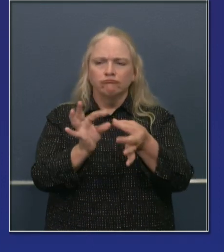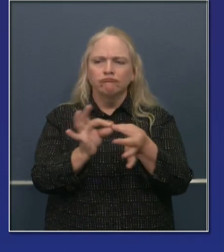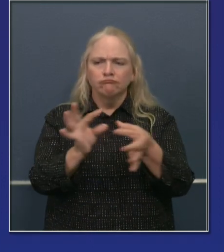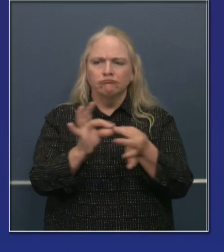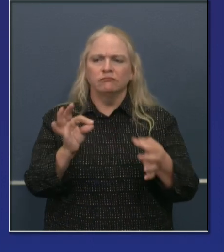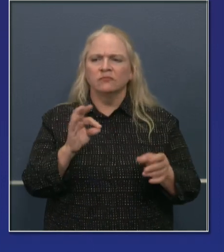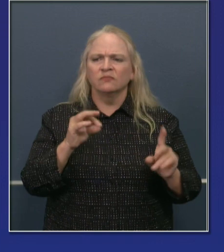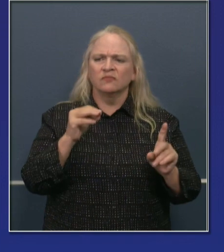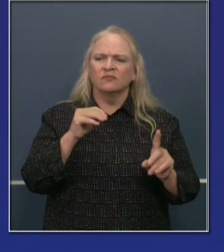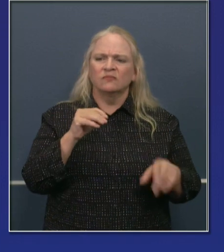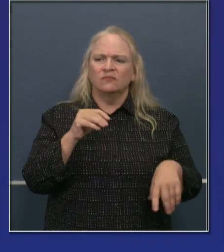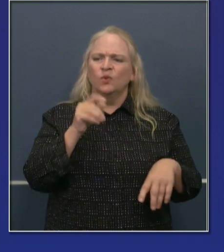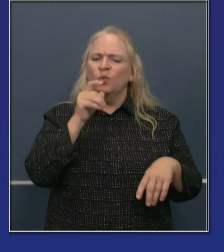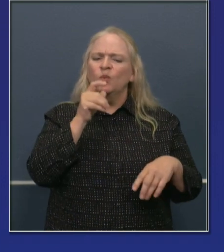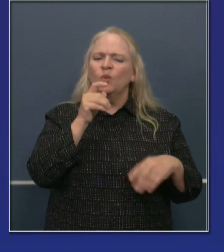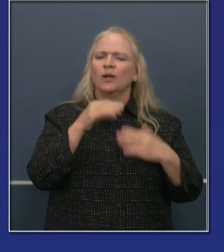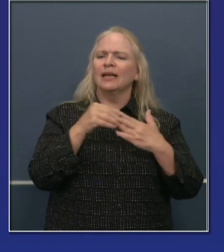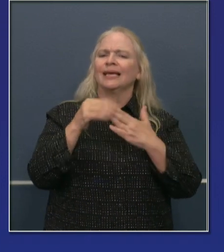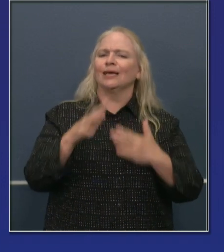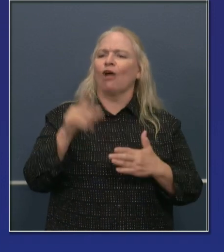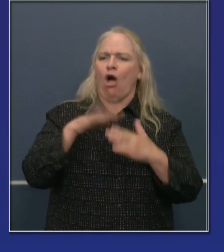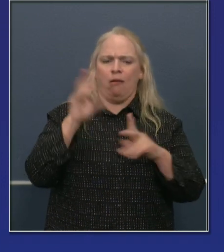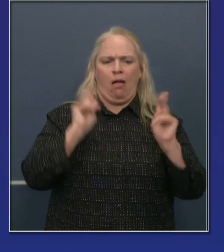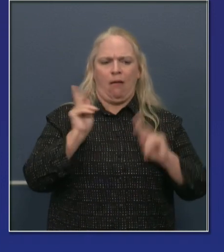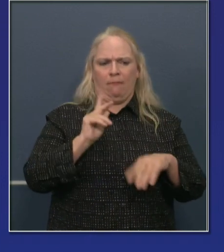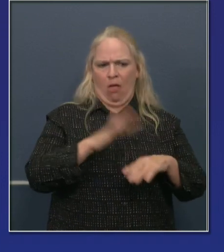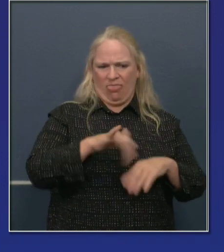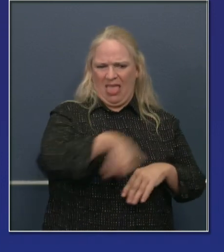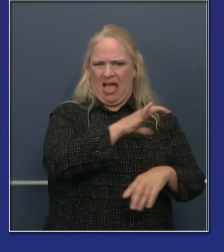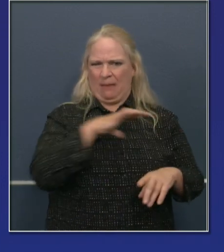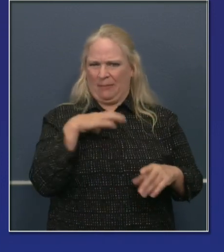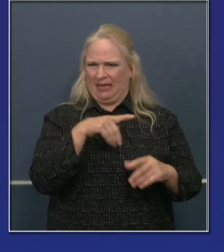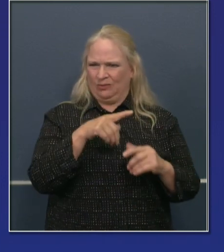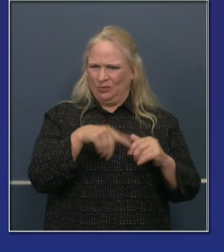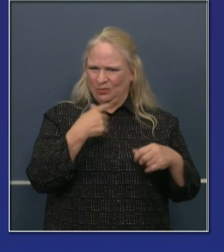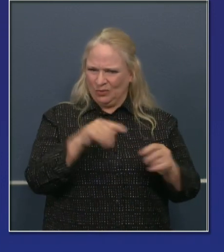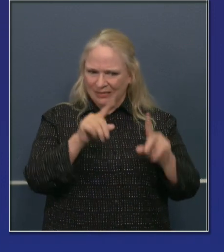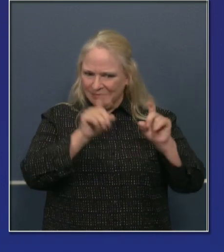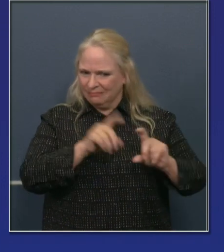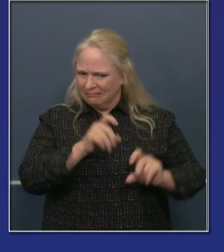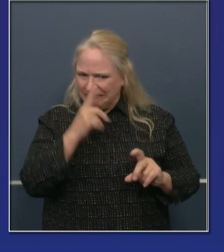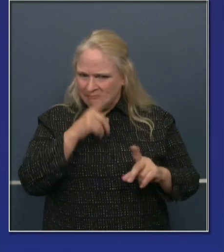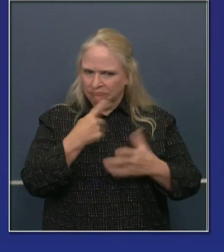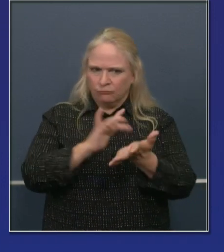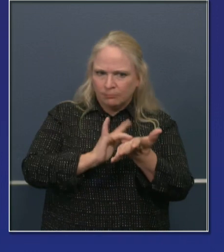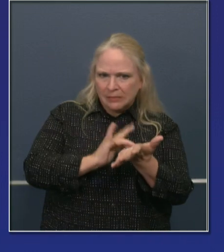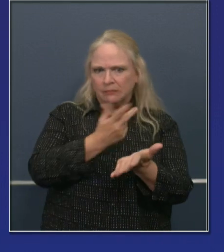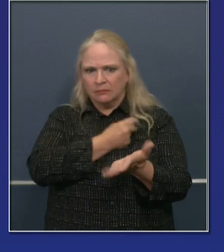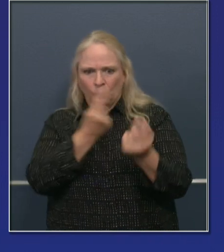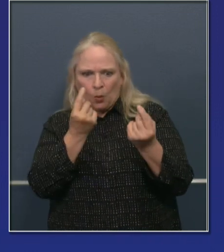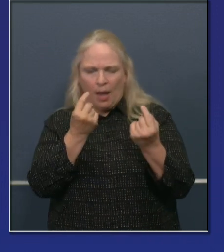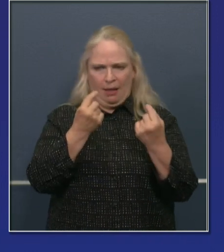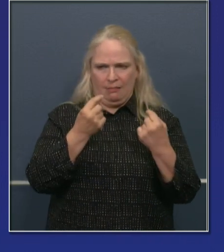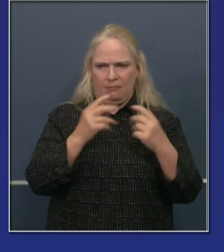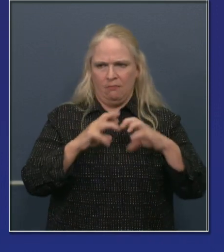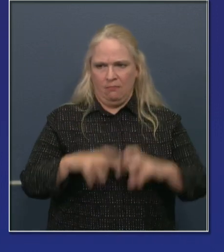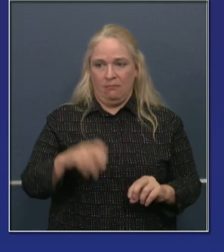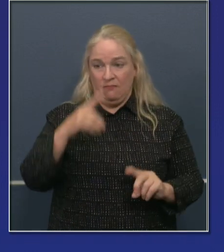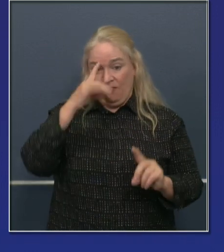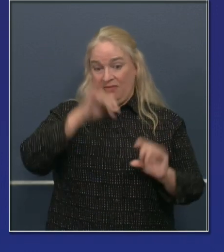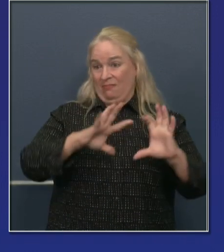force, again, just coming from record number of tests conducted. This is the next iteration of testing that includes, by the way,